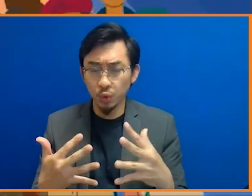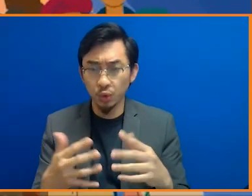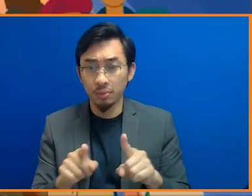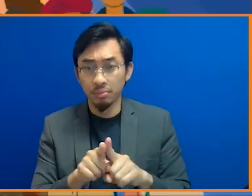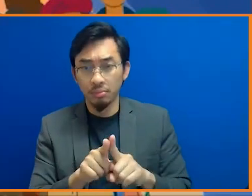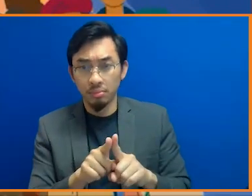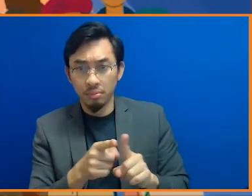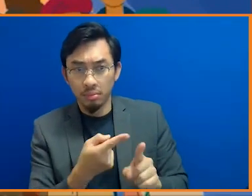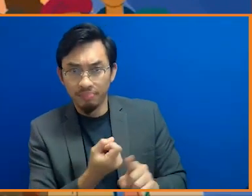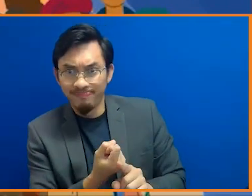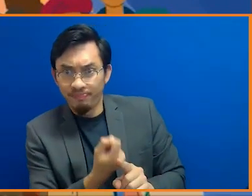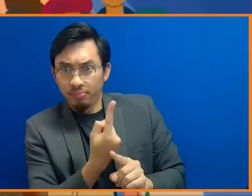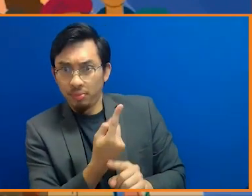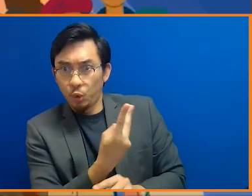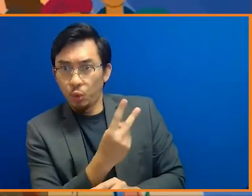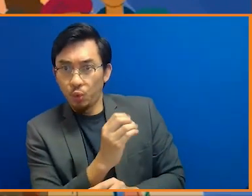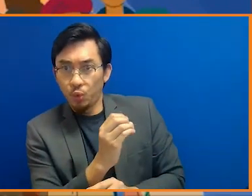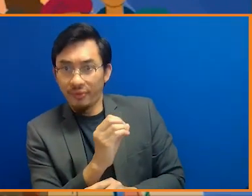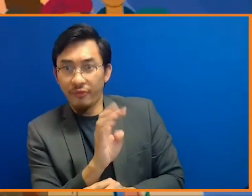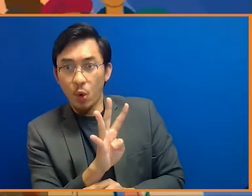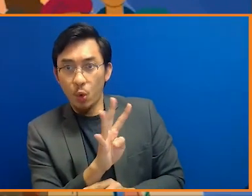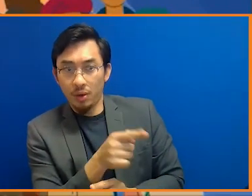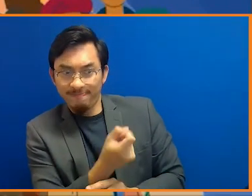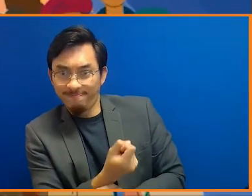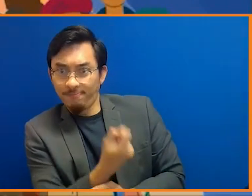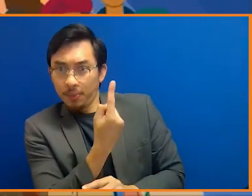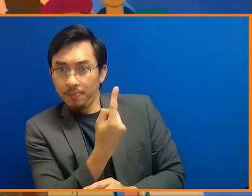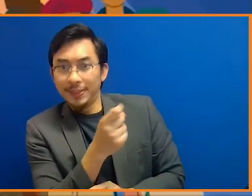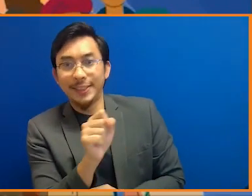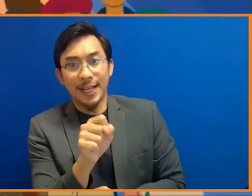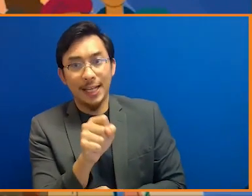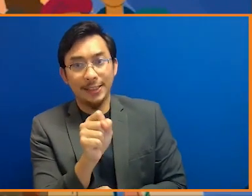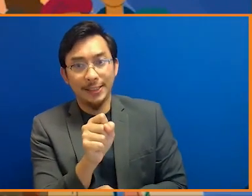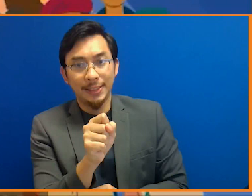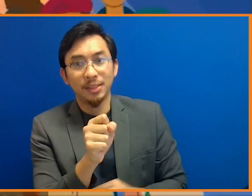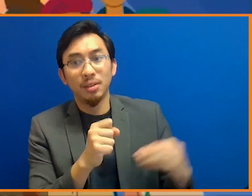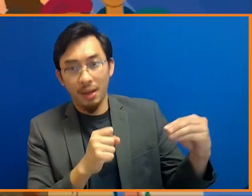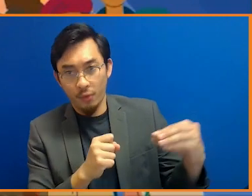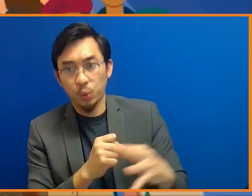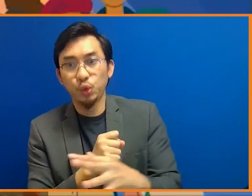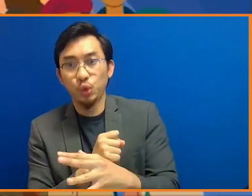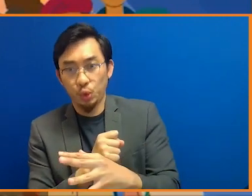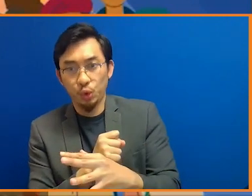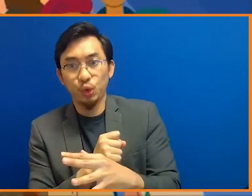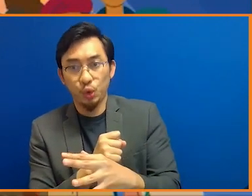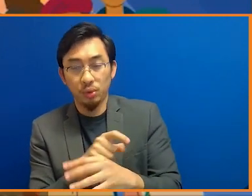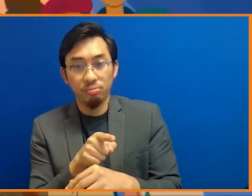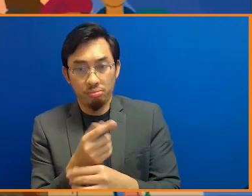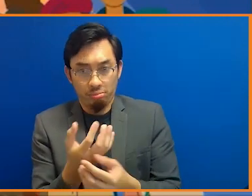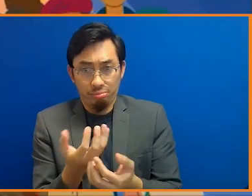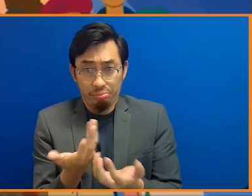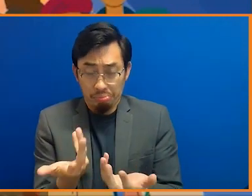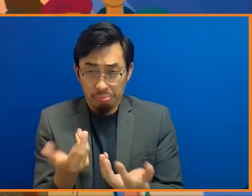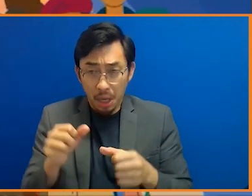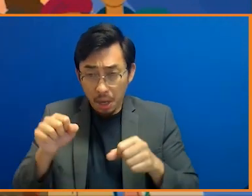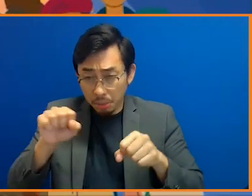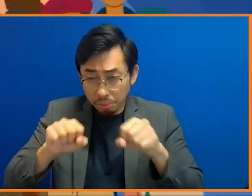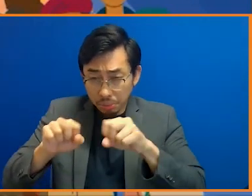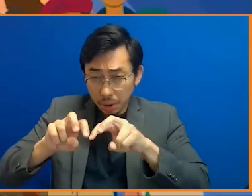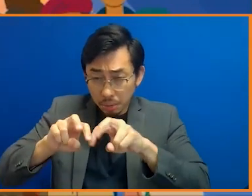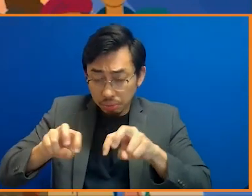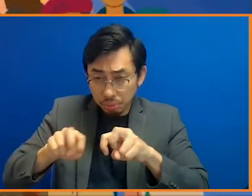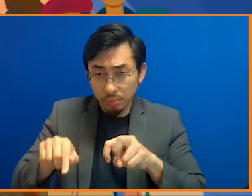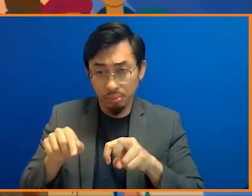the 2004 trigger the 2004 NIAS? What kind of scientific evidence we have to